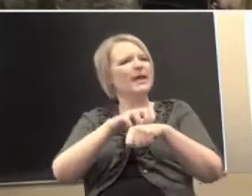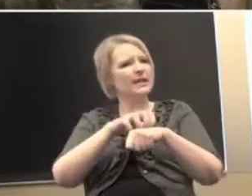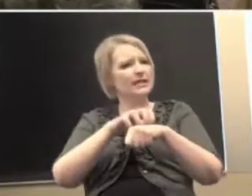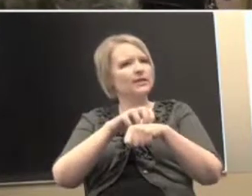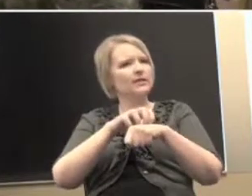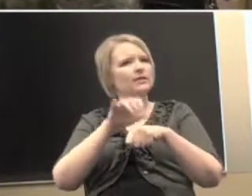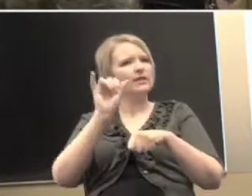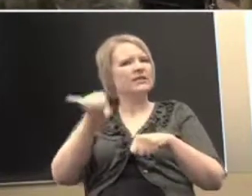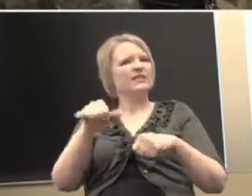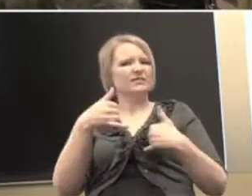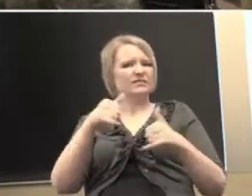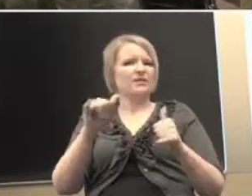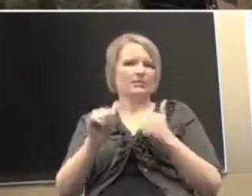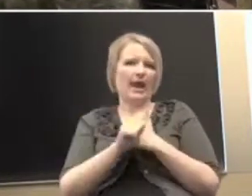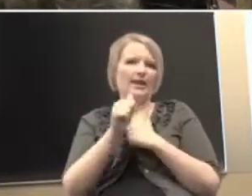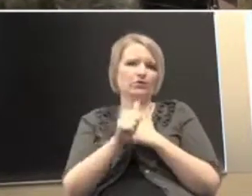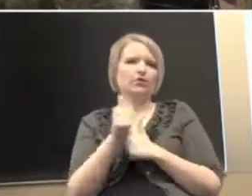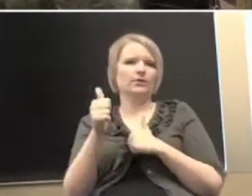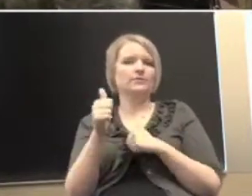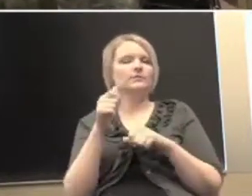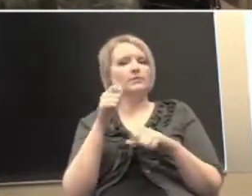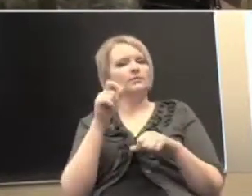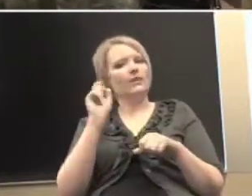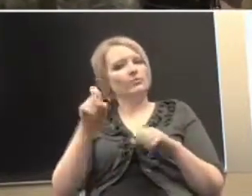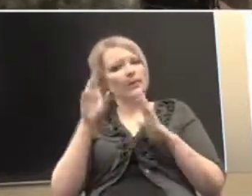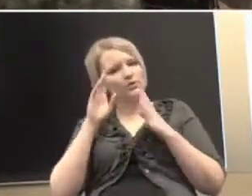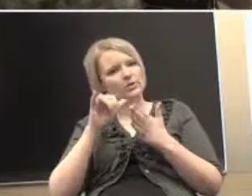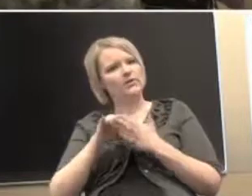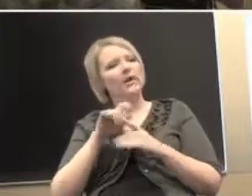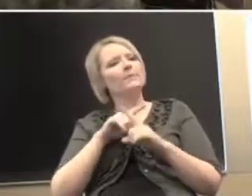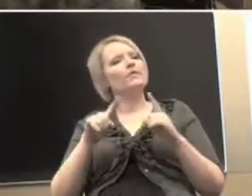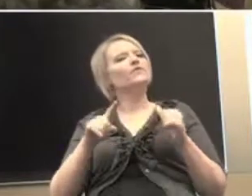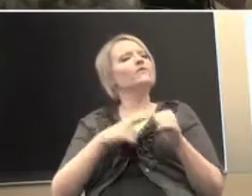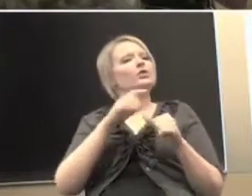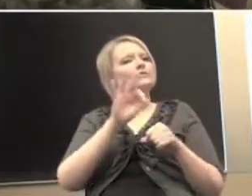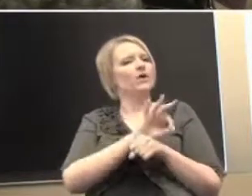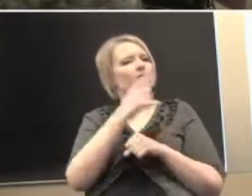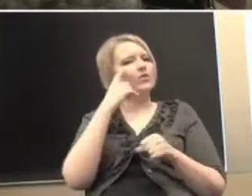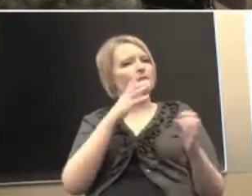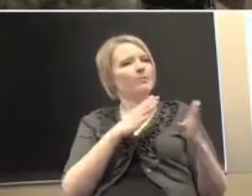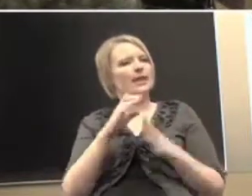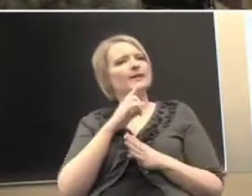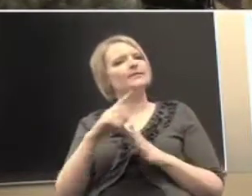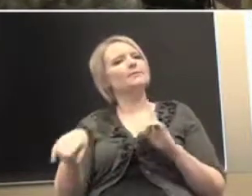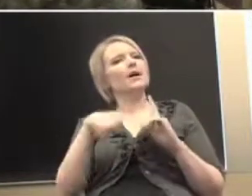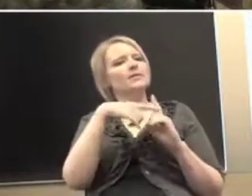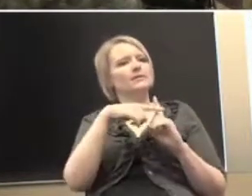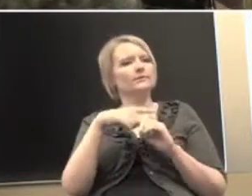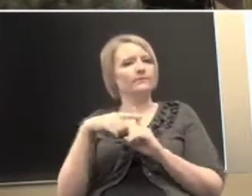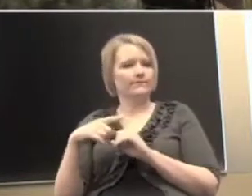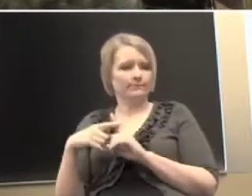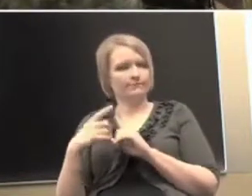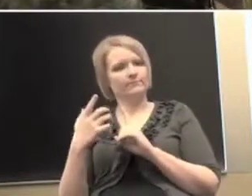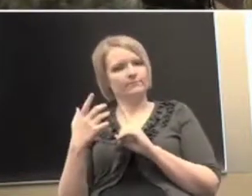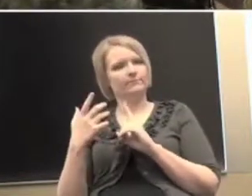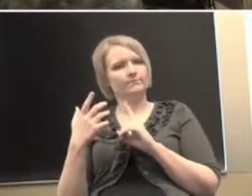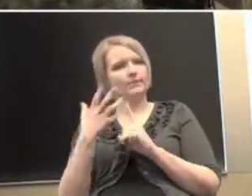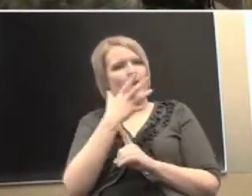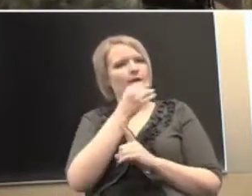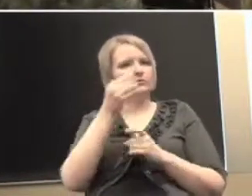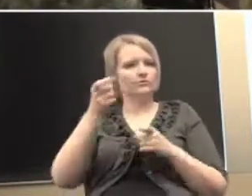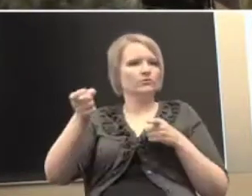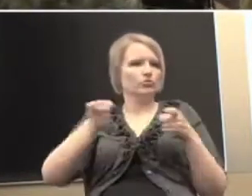still dangerous, so that still needs to have attention, but the first function of the plan would be the positive and